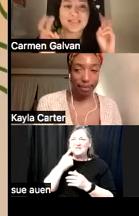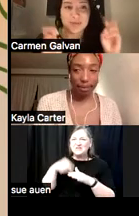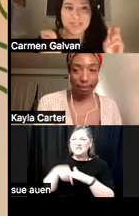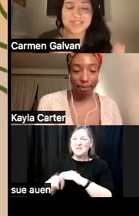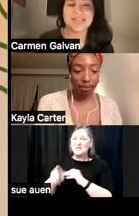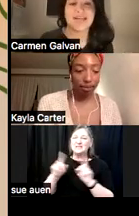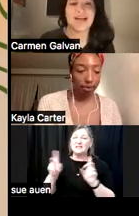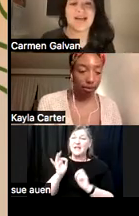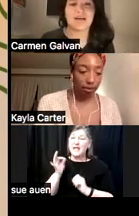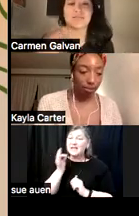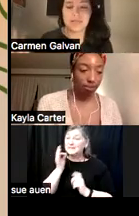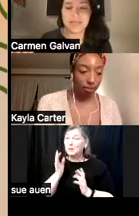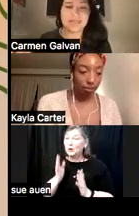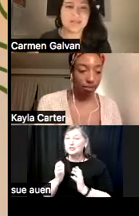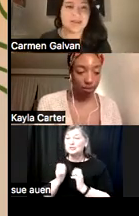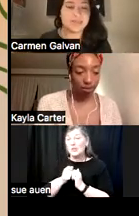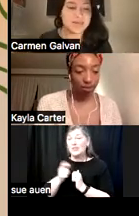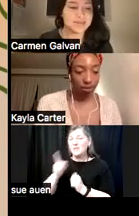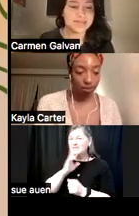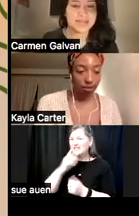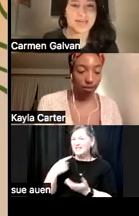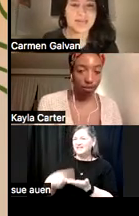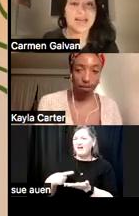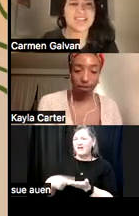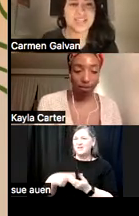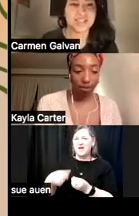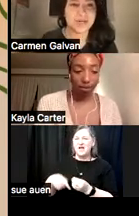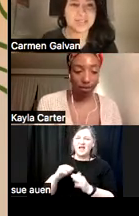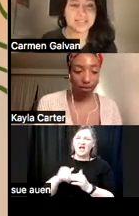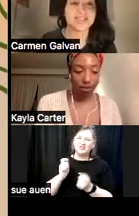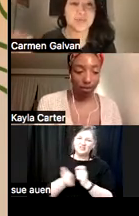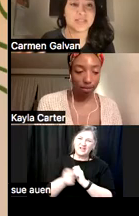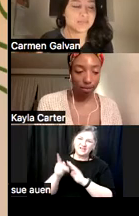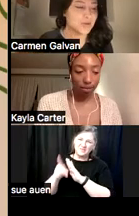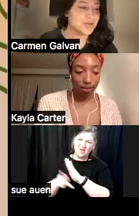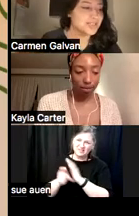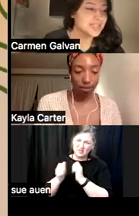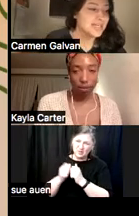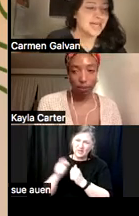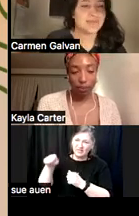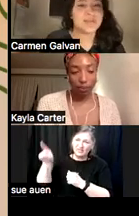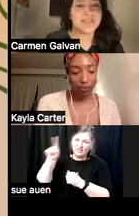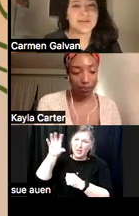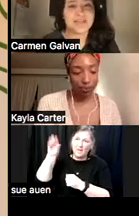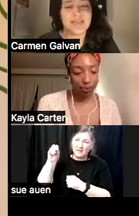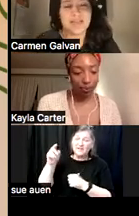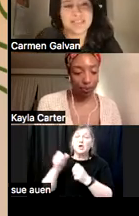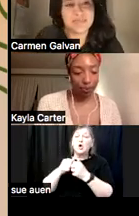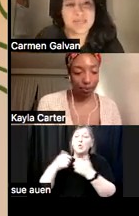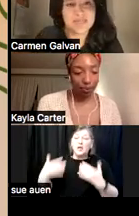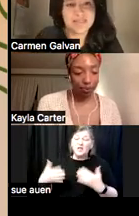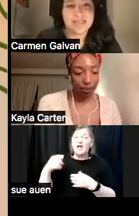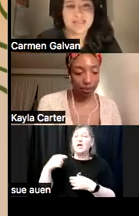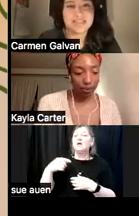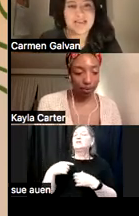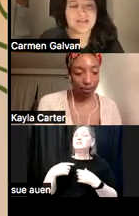unquote experts and talk about how to change the policies with the employers without it having to